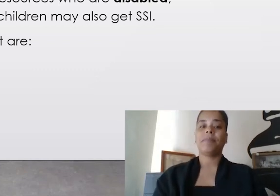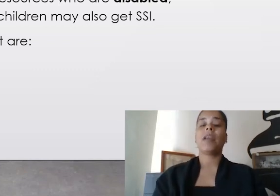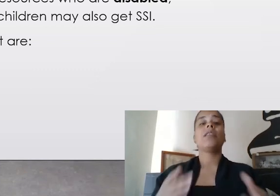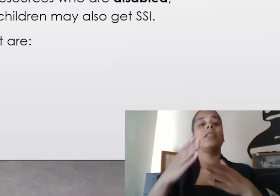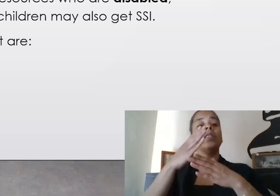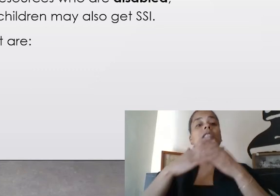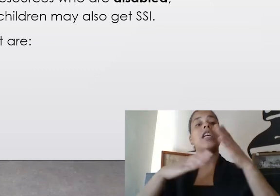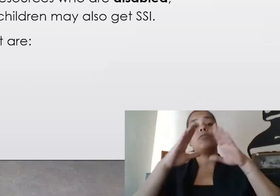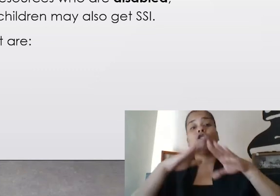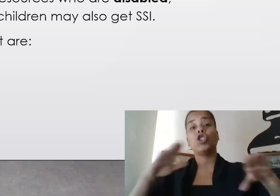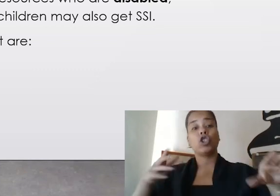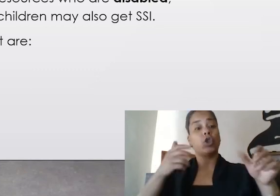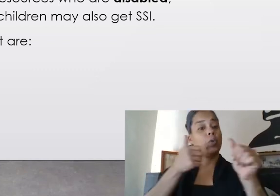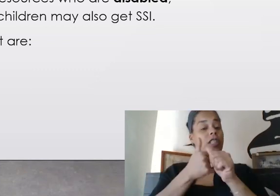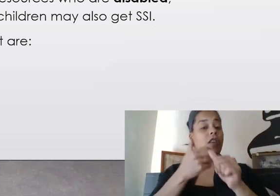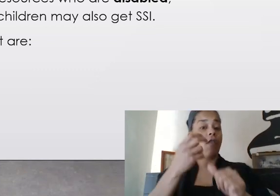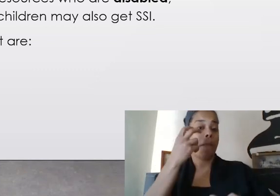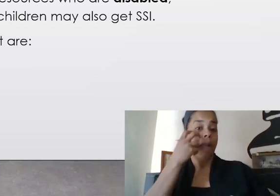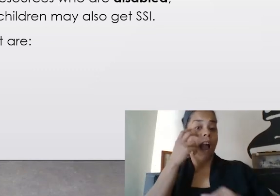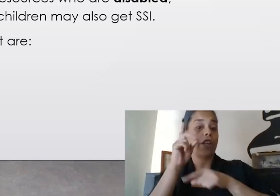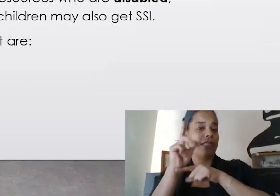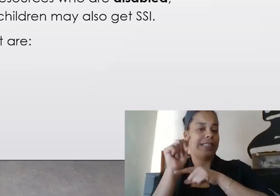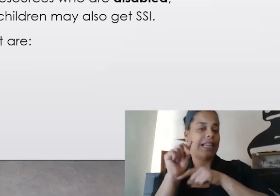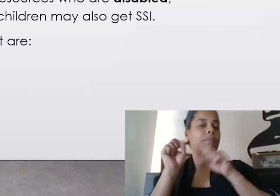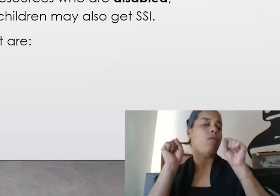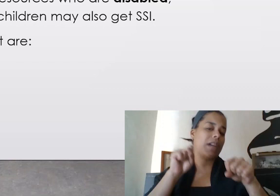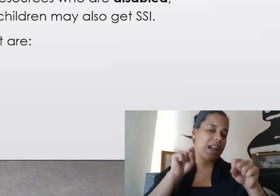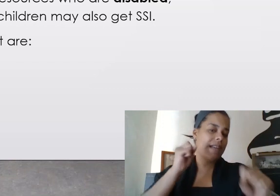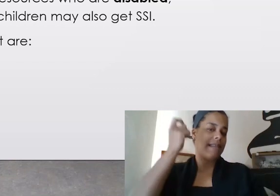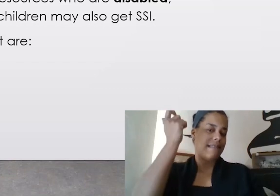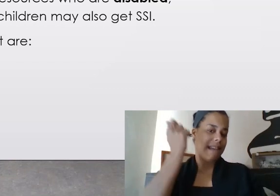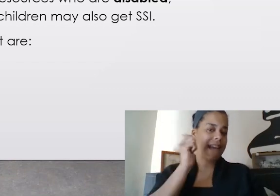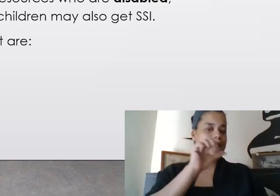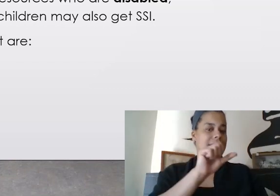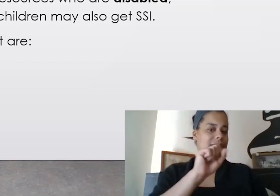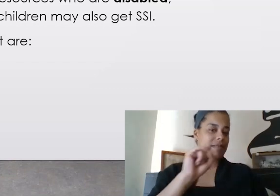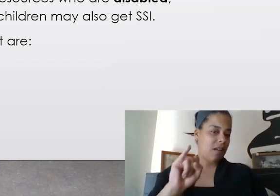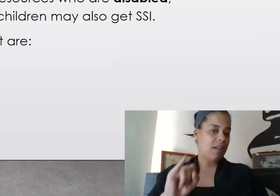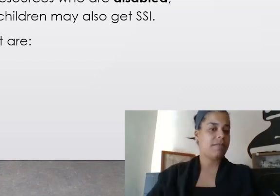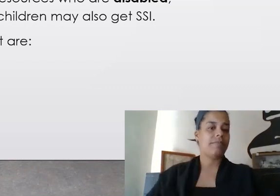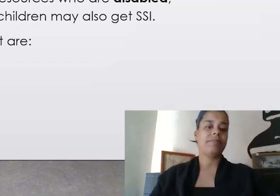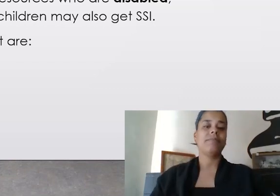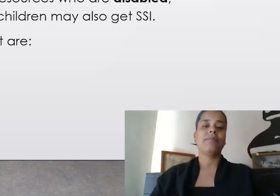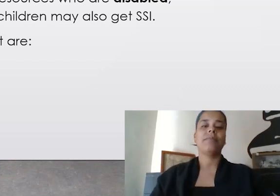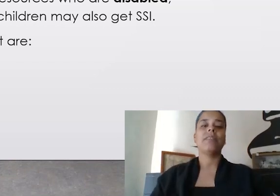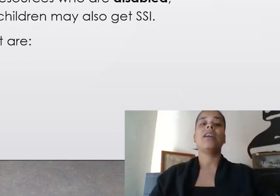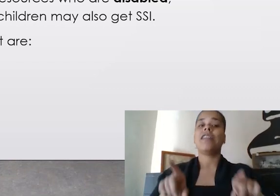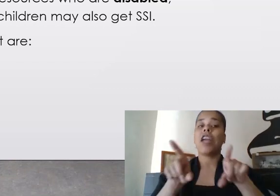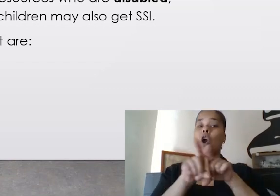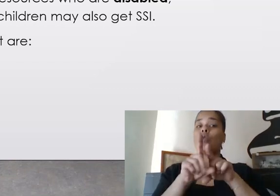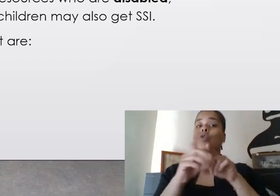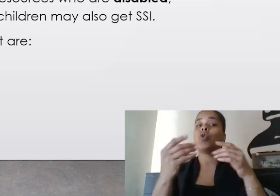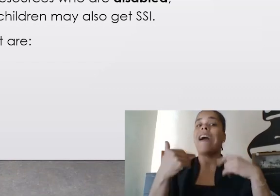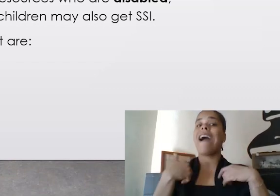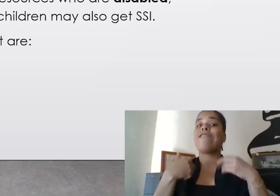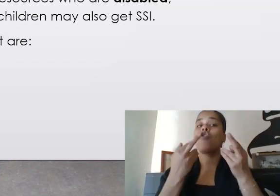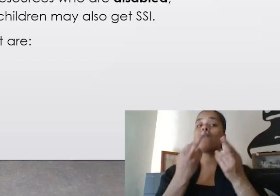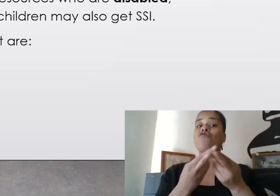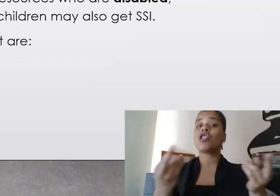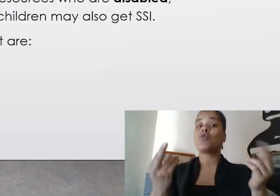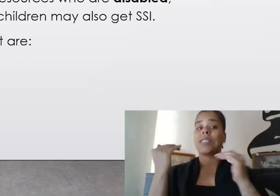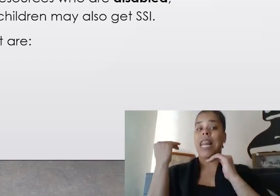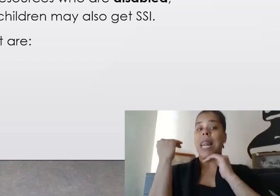Children who are blind and disabled may also get SSI. There's also a resource limit to what people